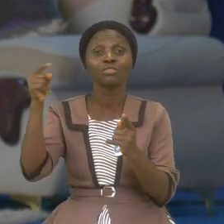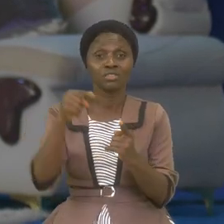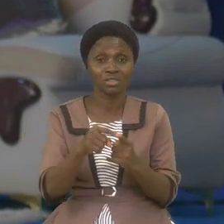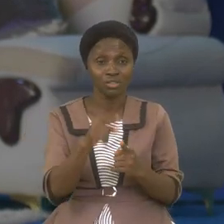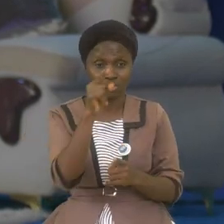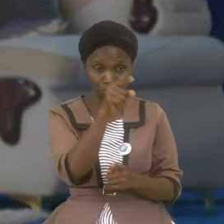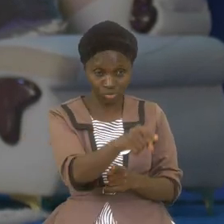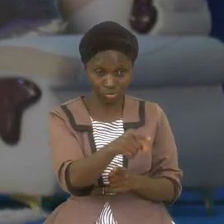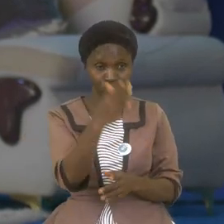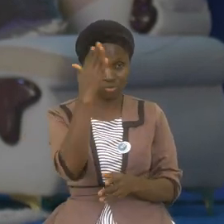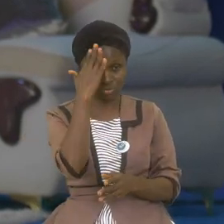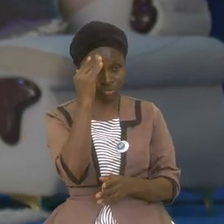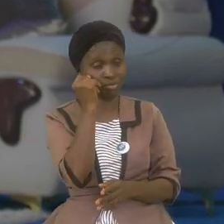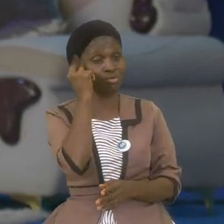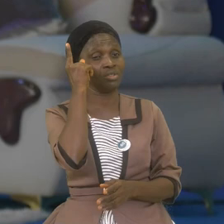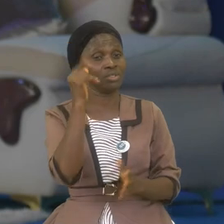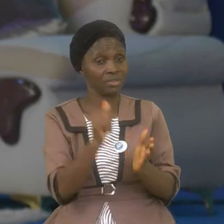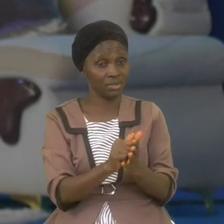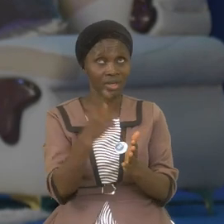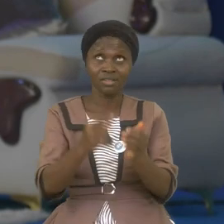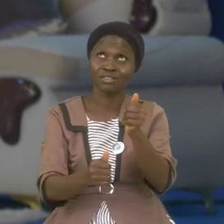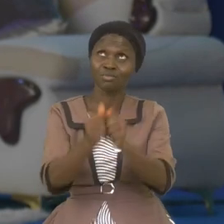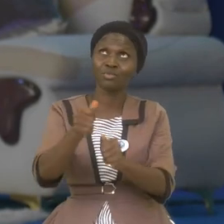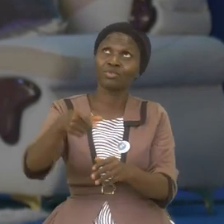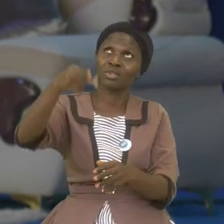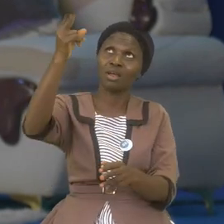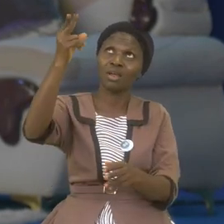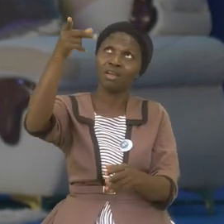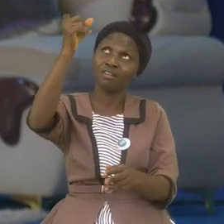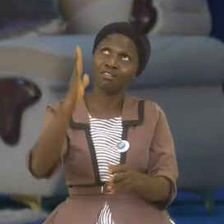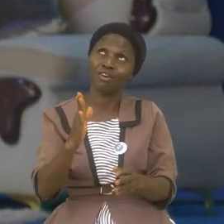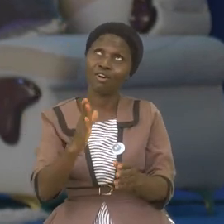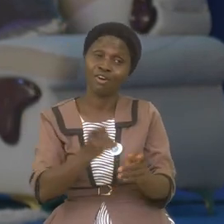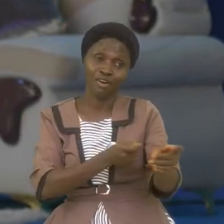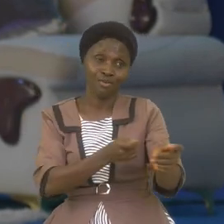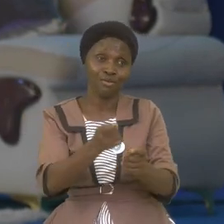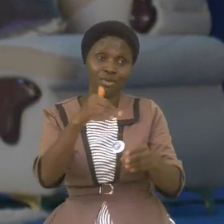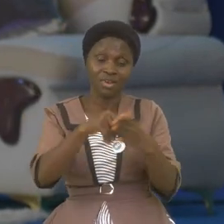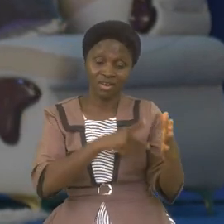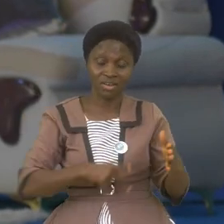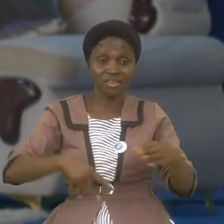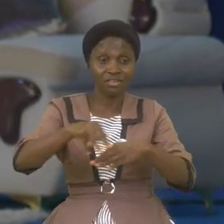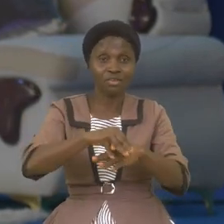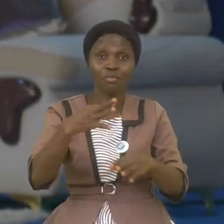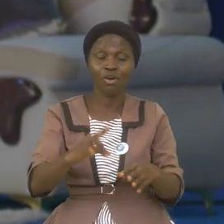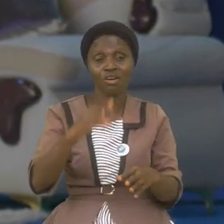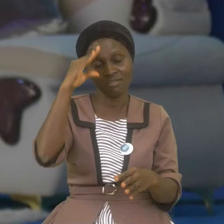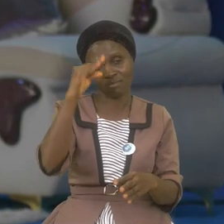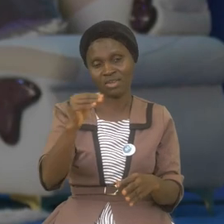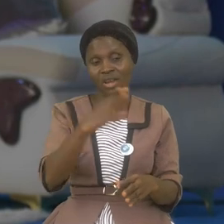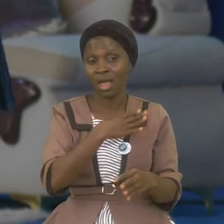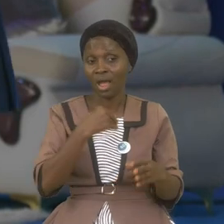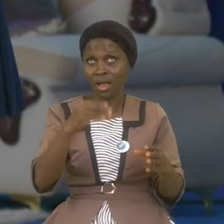until thou know that the Most High ruleth in the kingdom of men, and